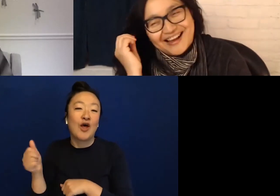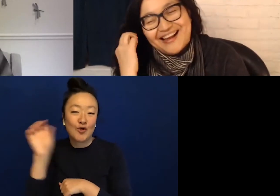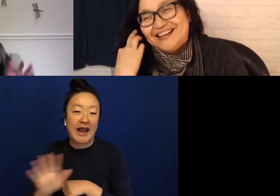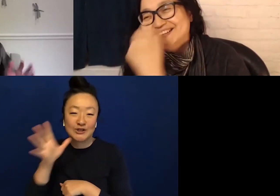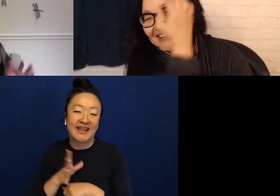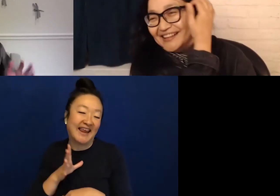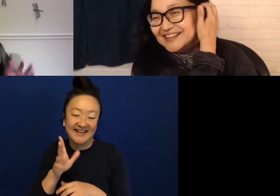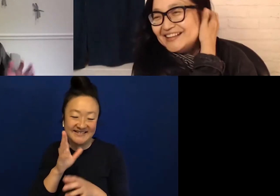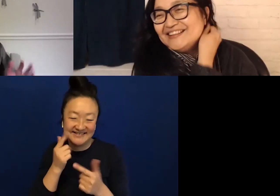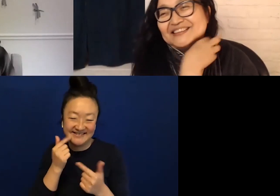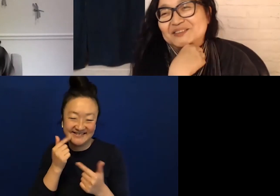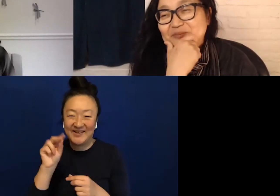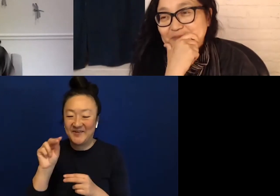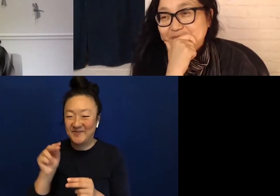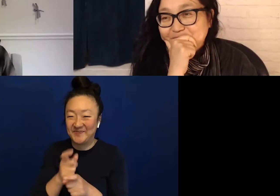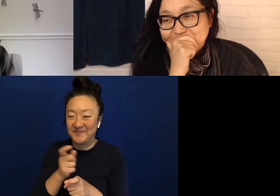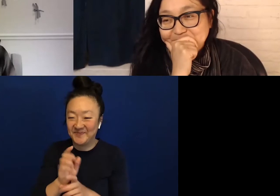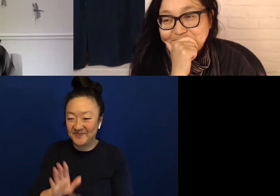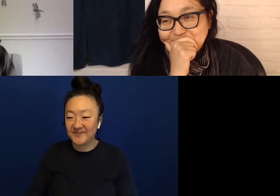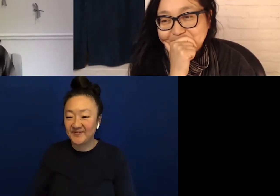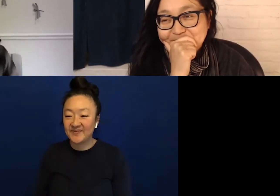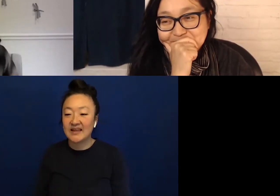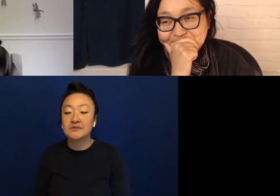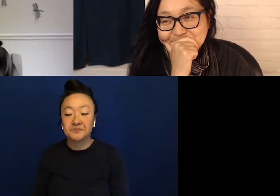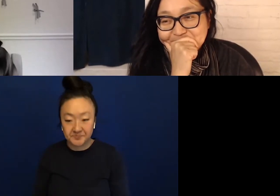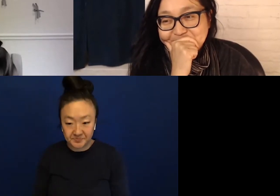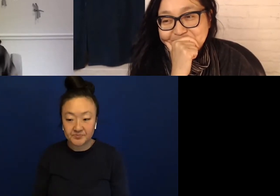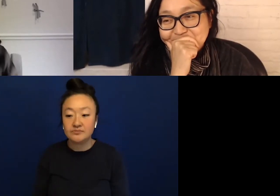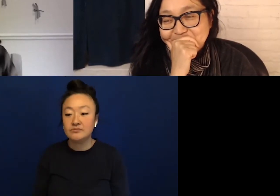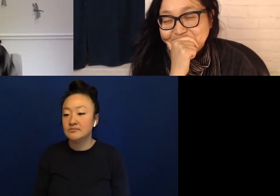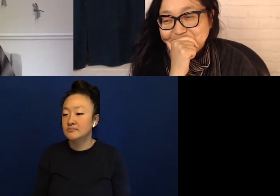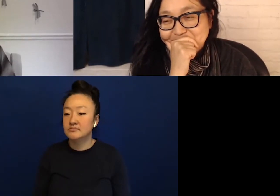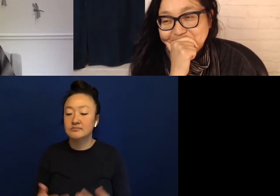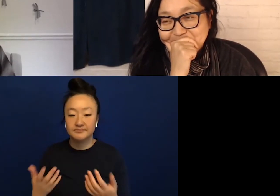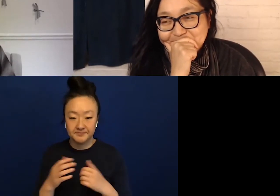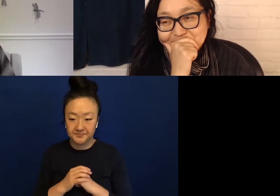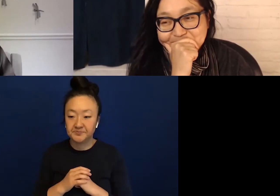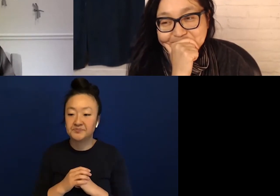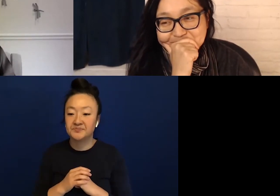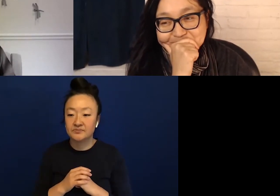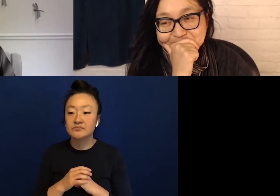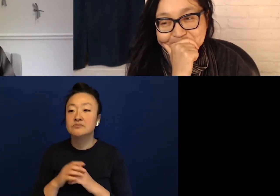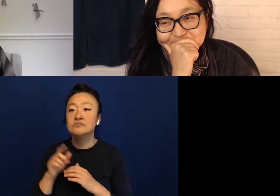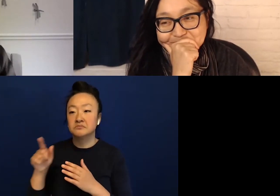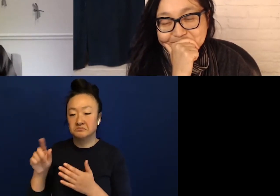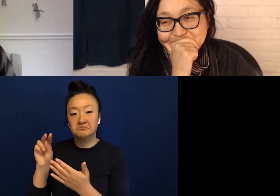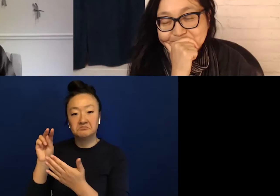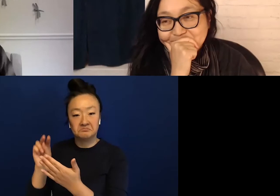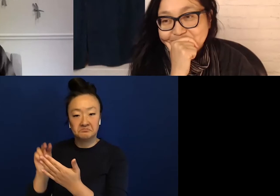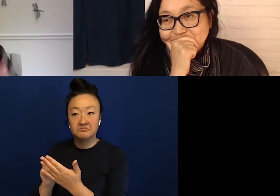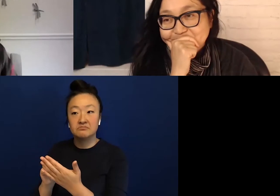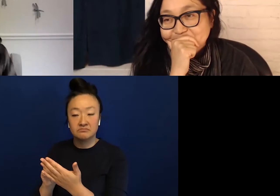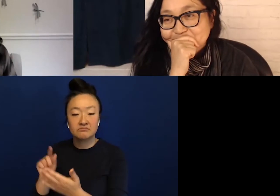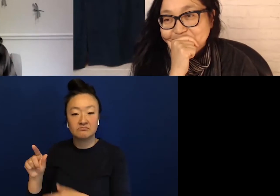So that is, and yes, keep track of your questions as we